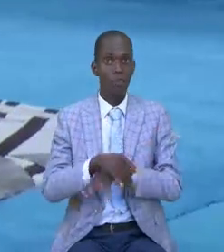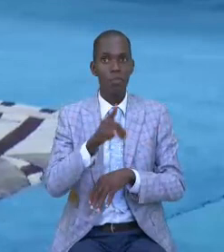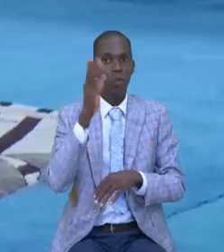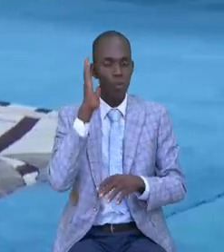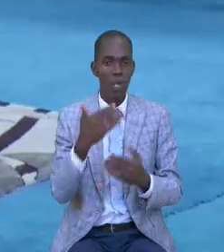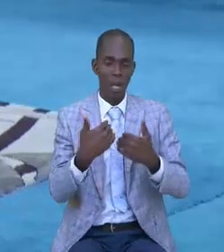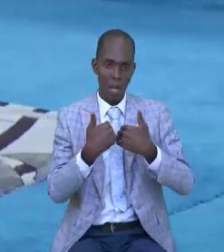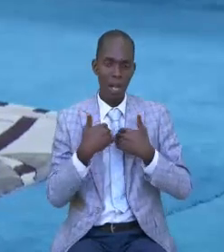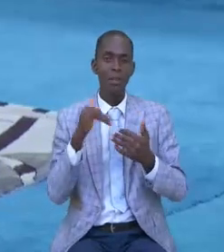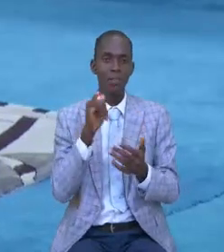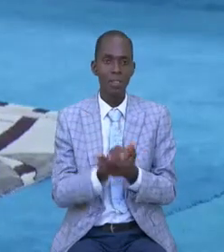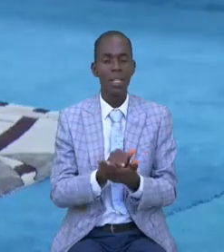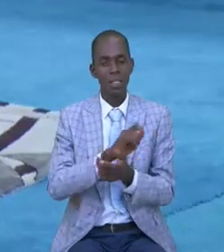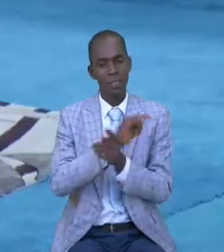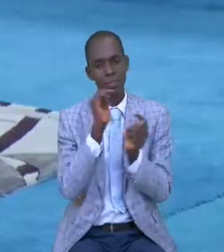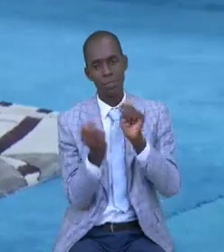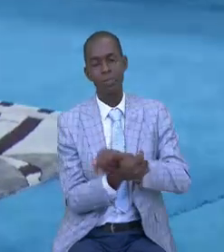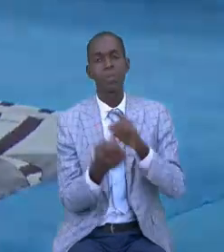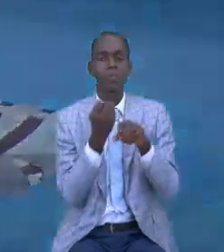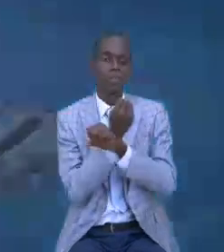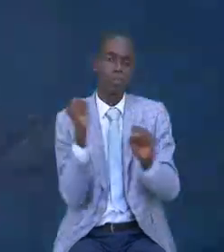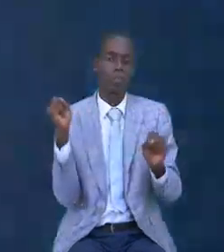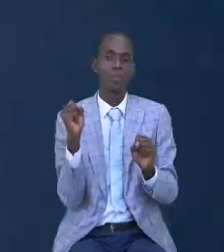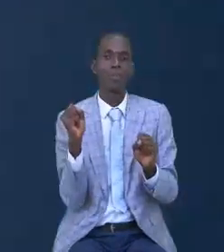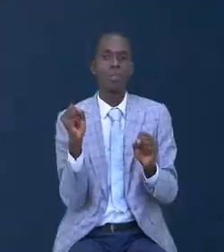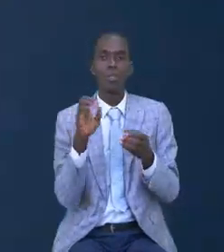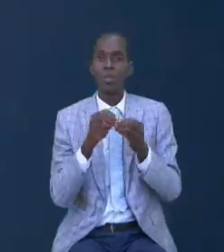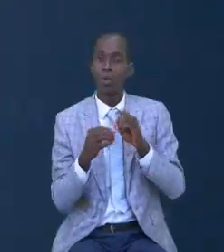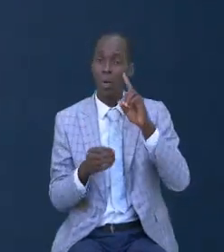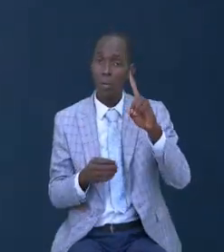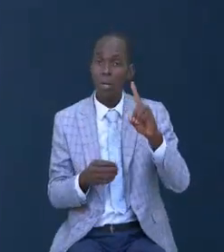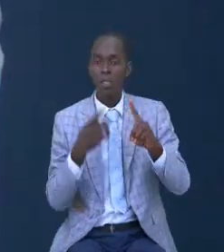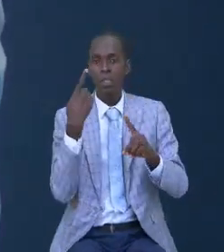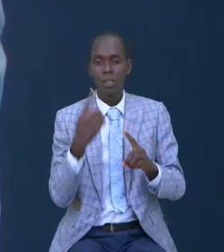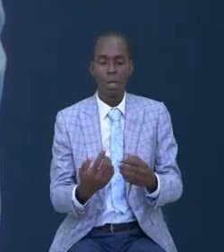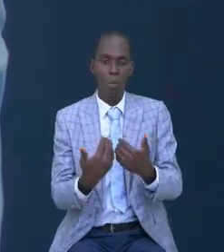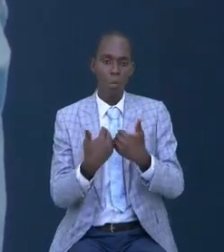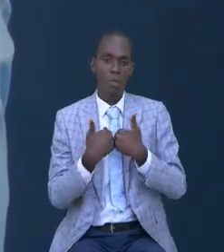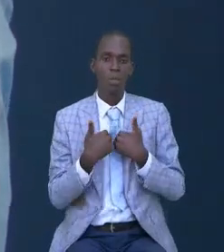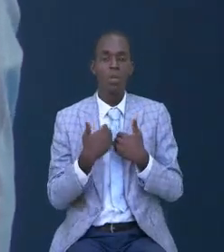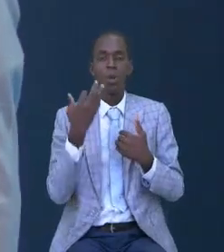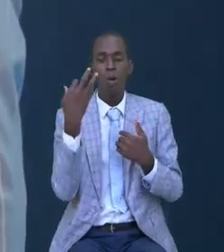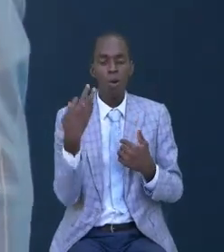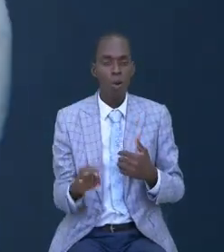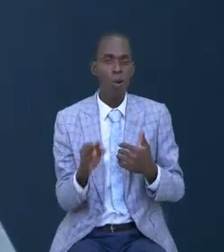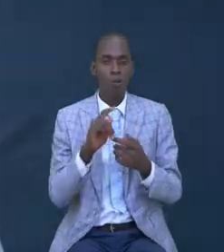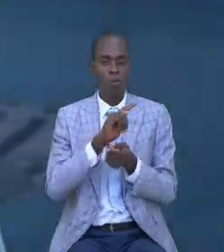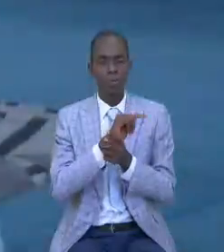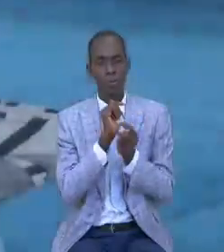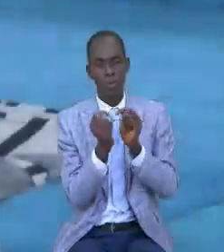have transforming salvation. Number one, the possession of